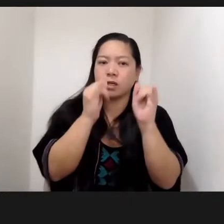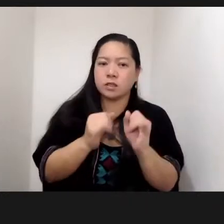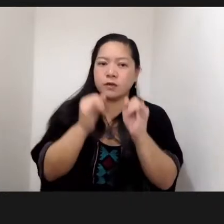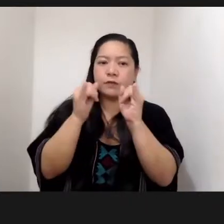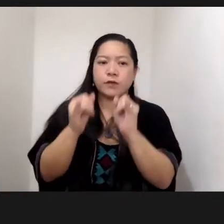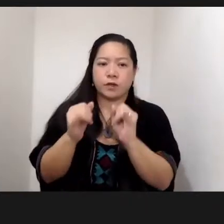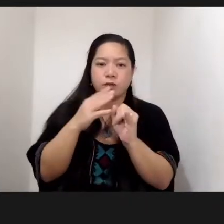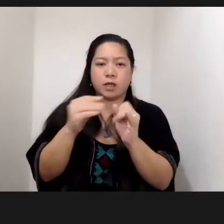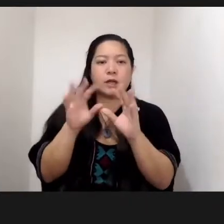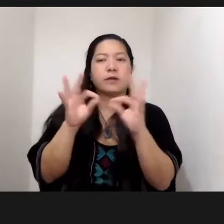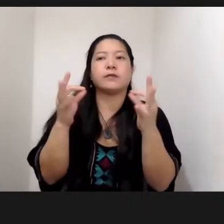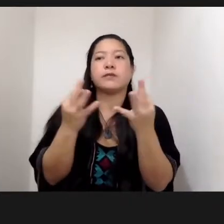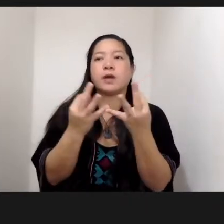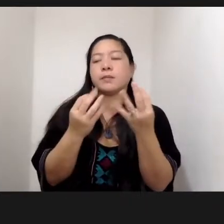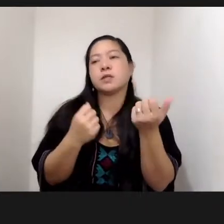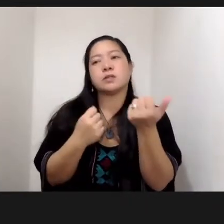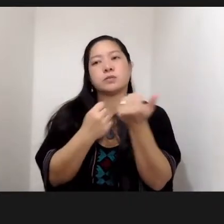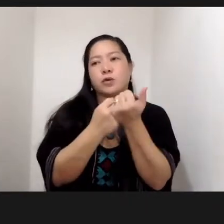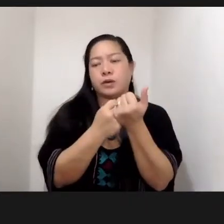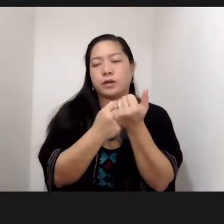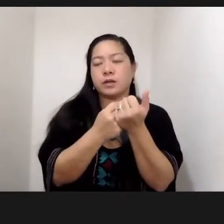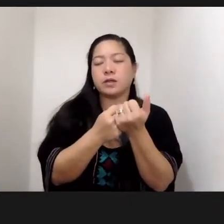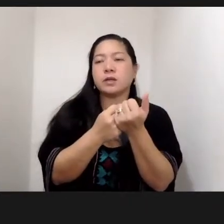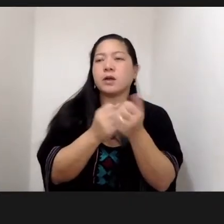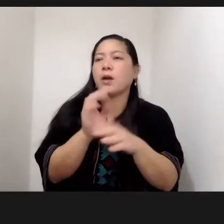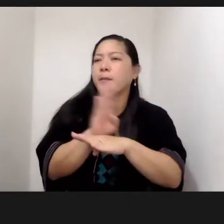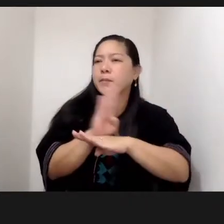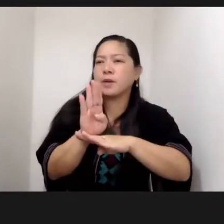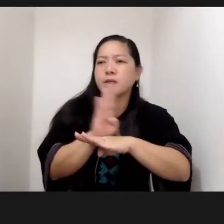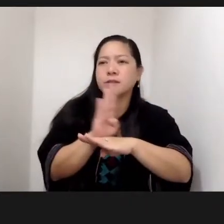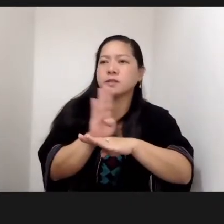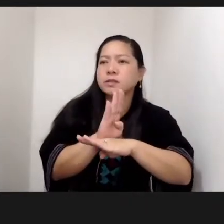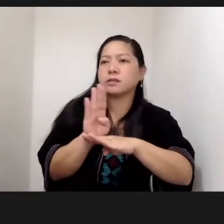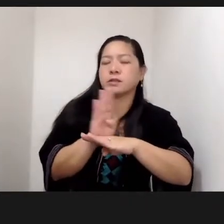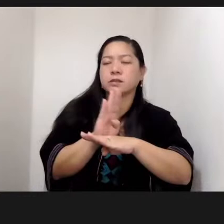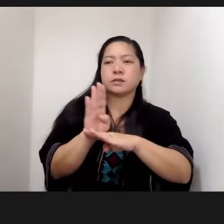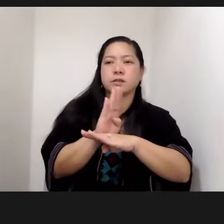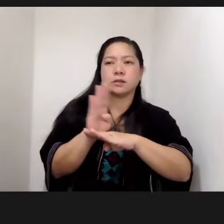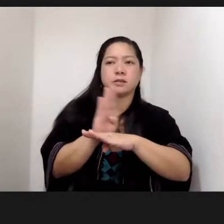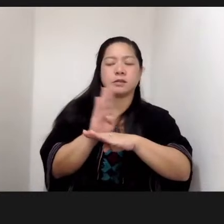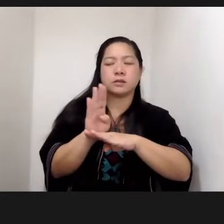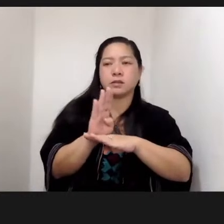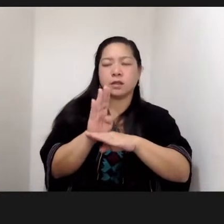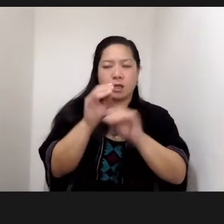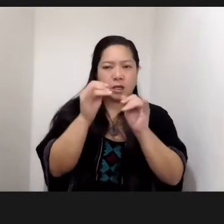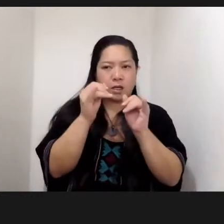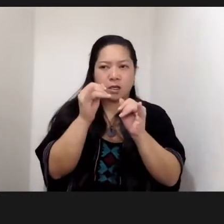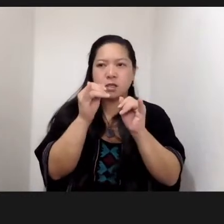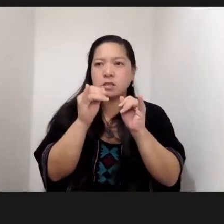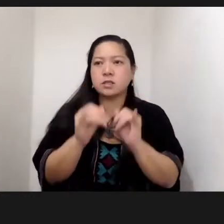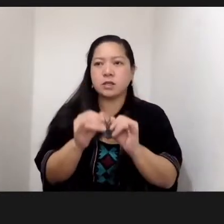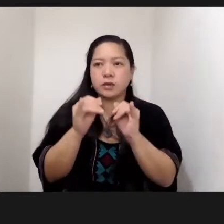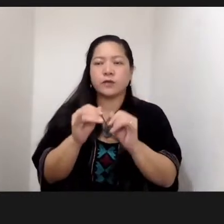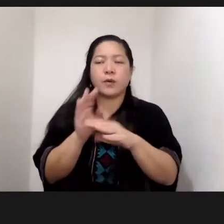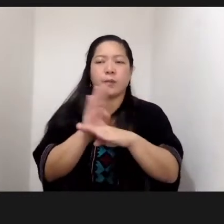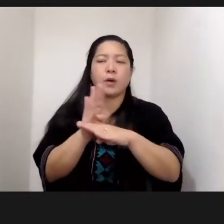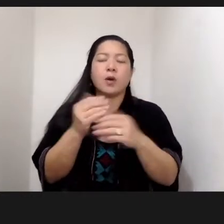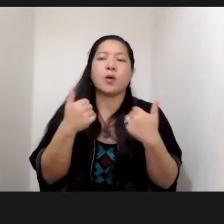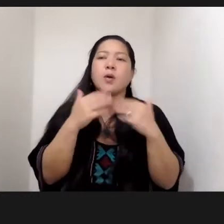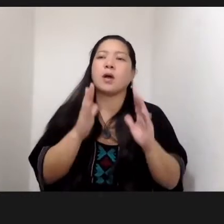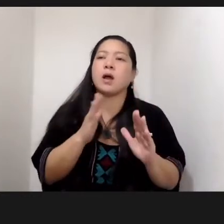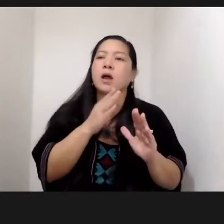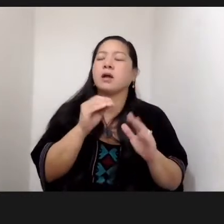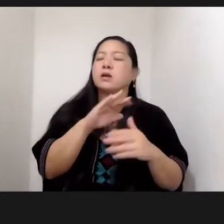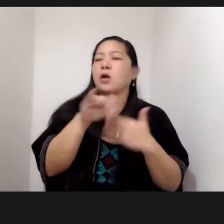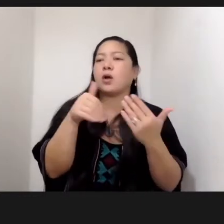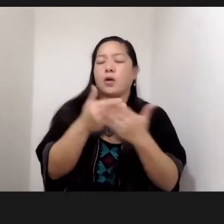and families, businesses and industries, and the delicate recovery of our entire